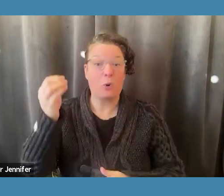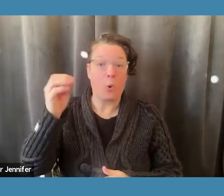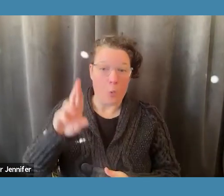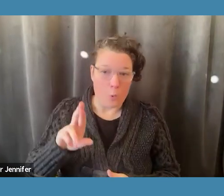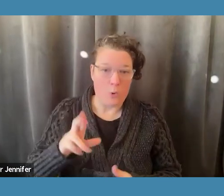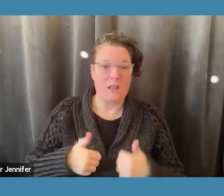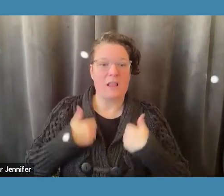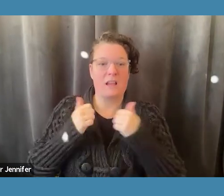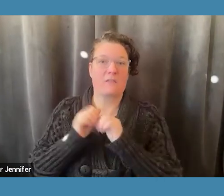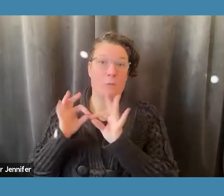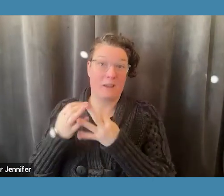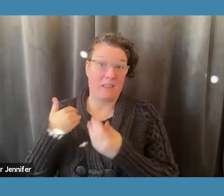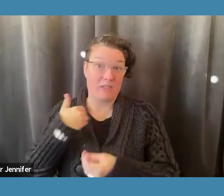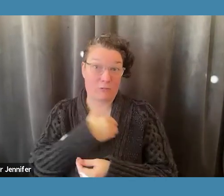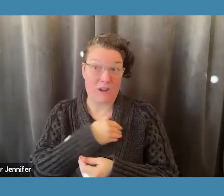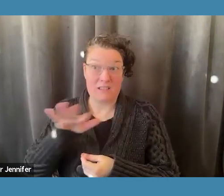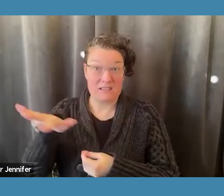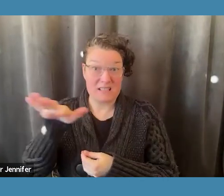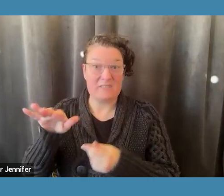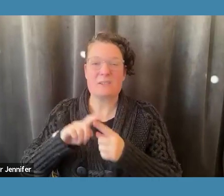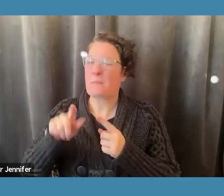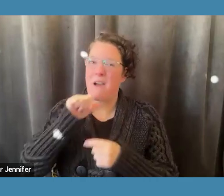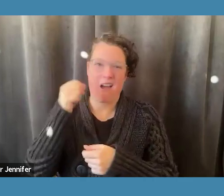with relatives in an unsafe environment.